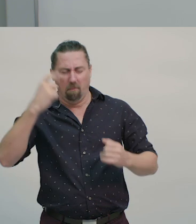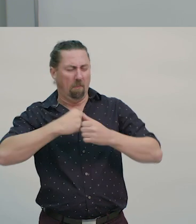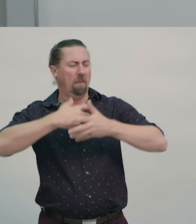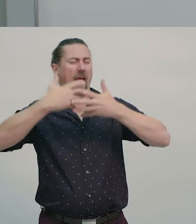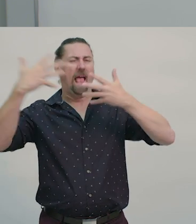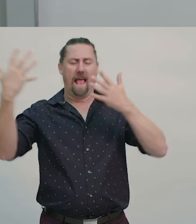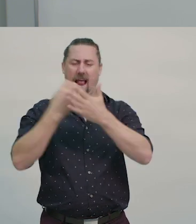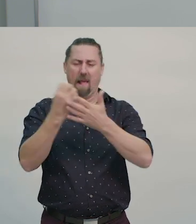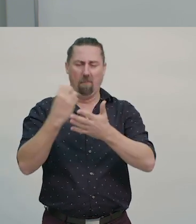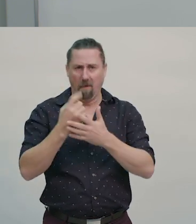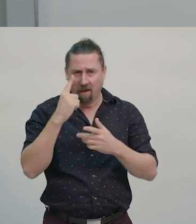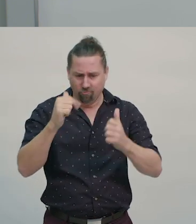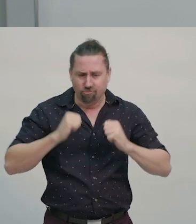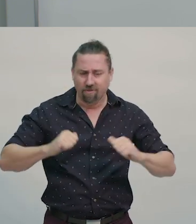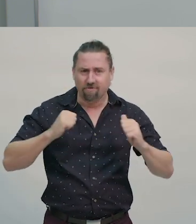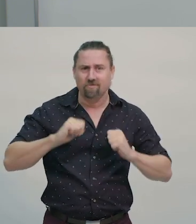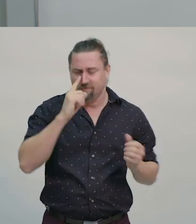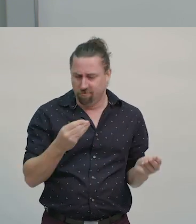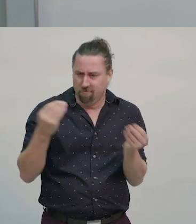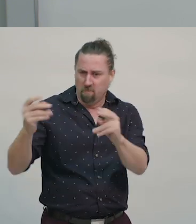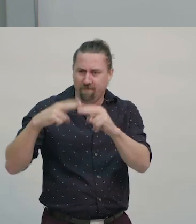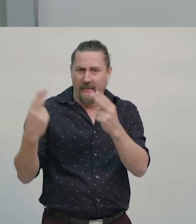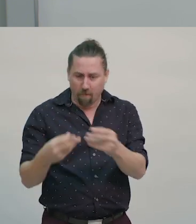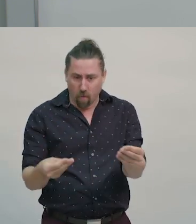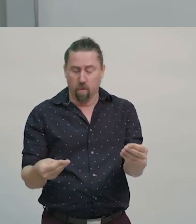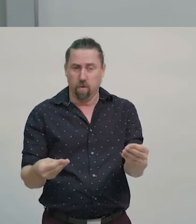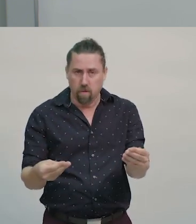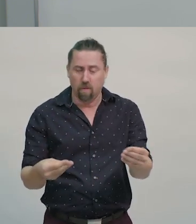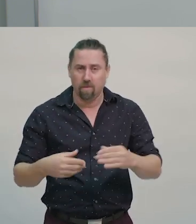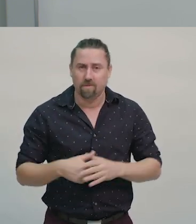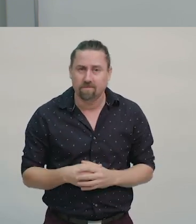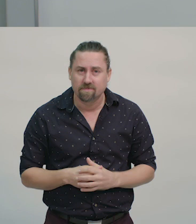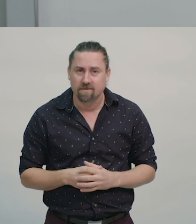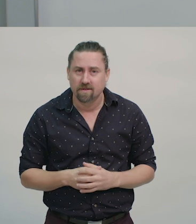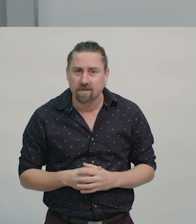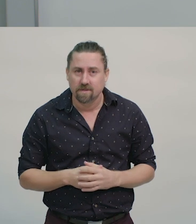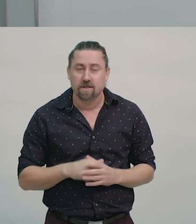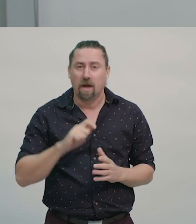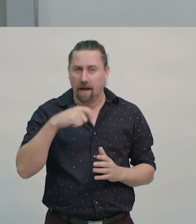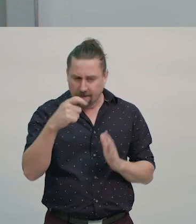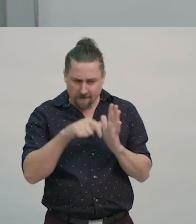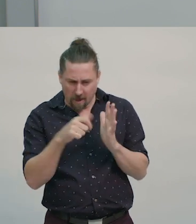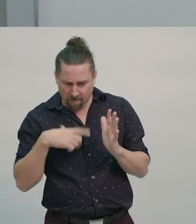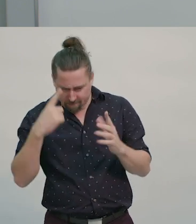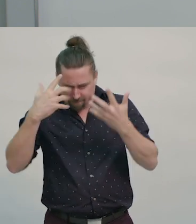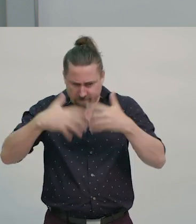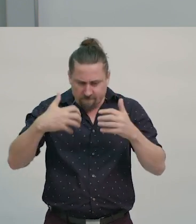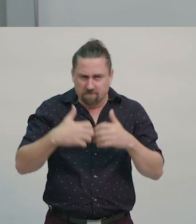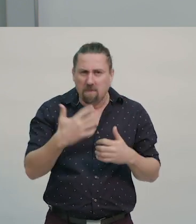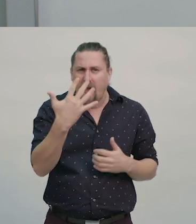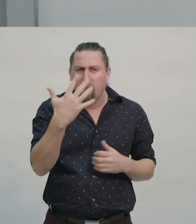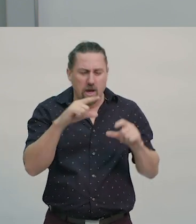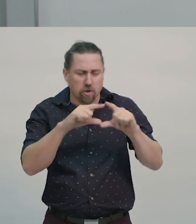multiply this way? Have a go and impress your family. The next time we need to calculate how